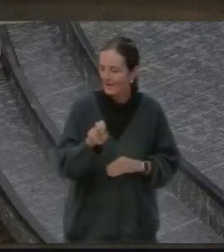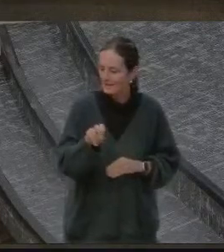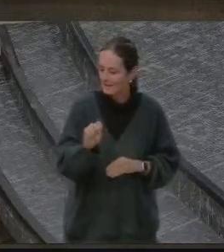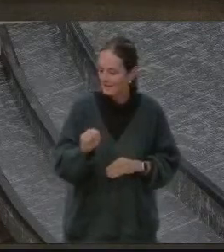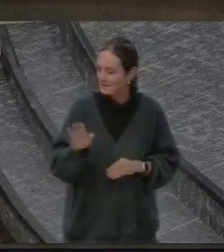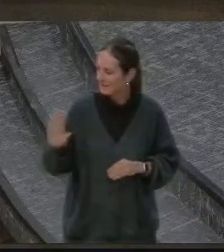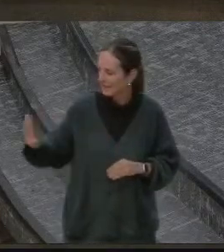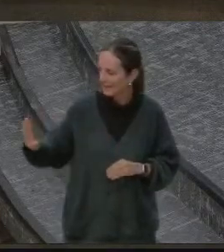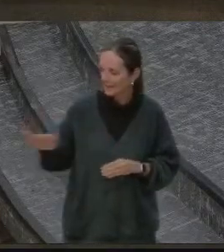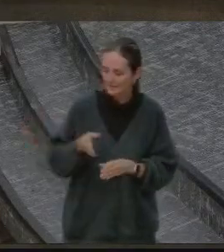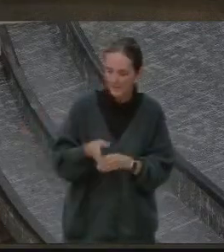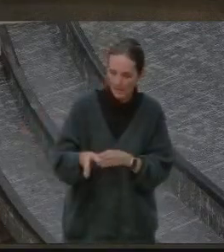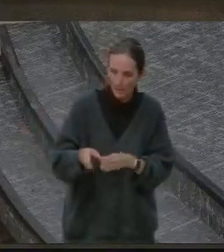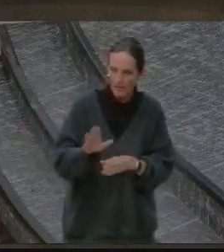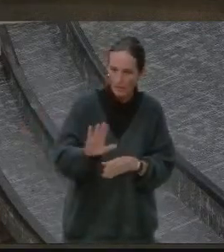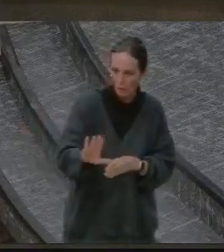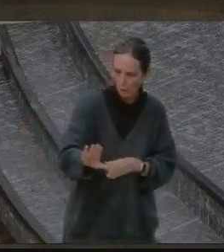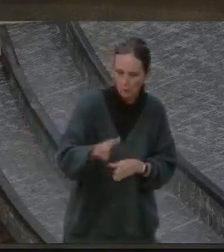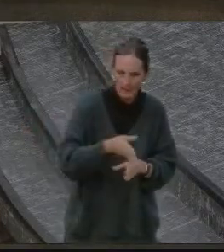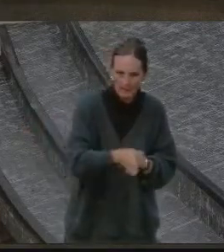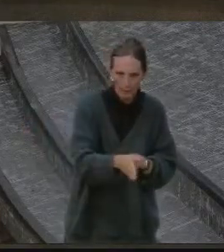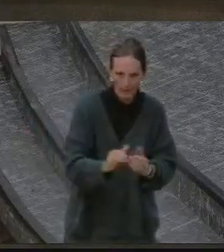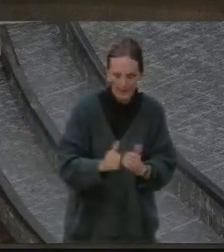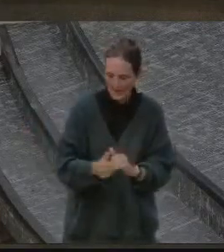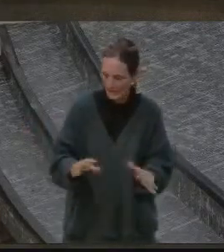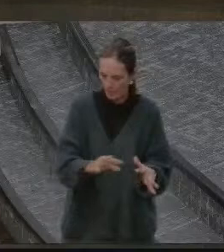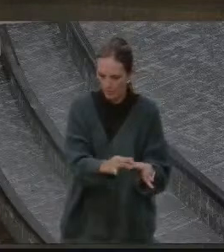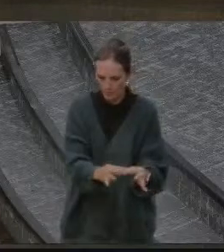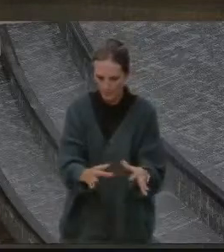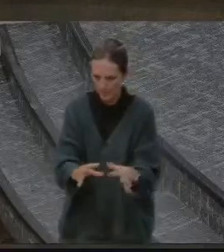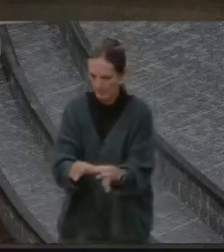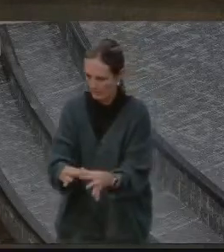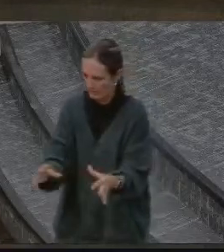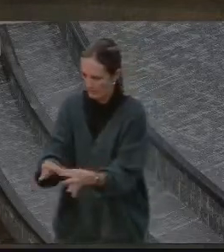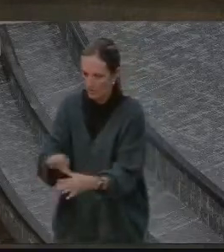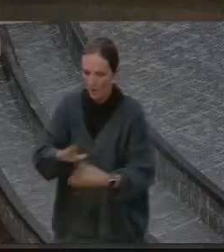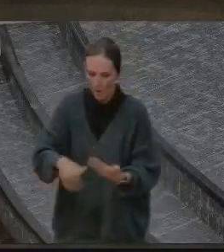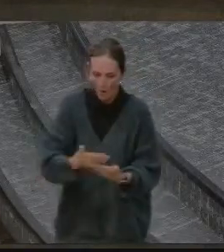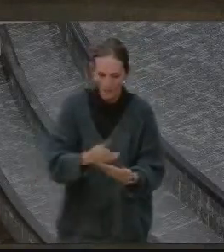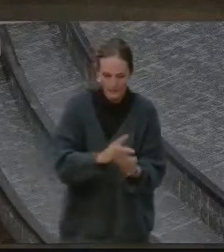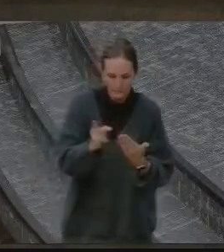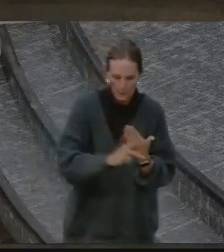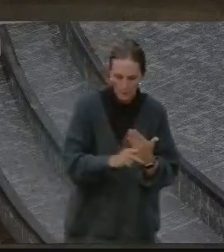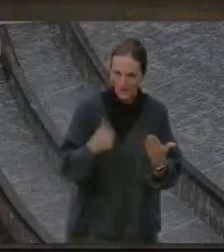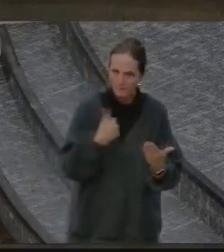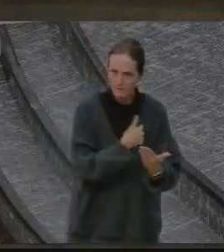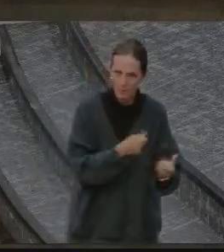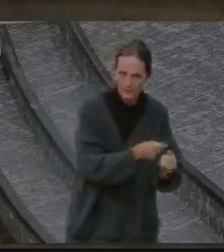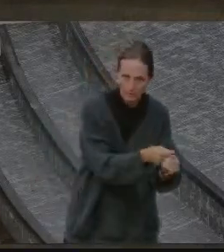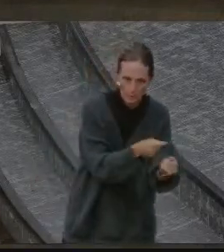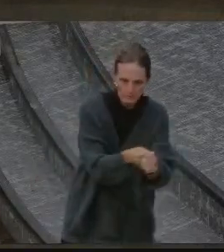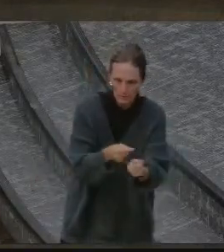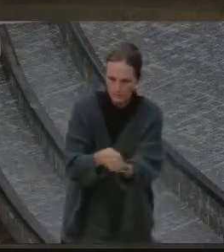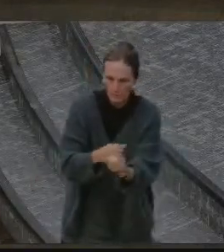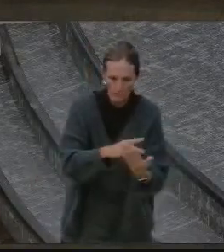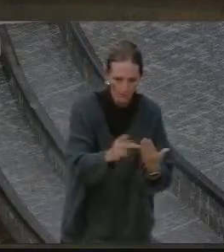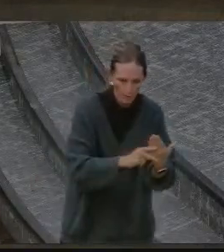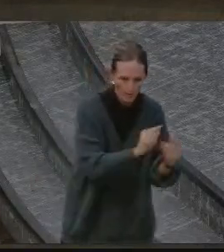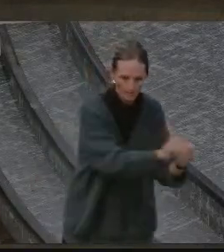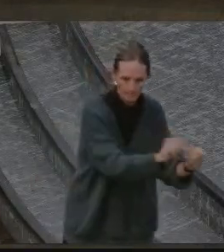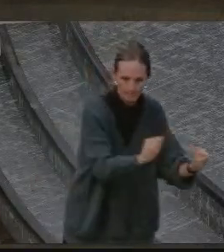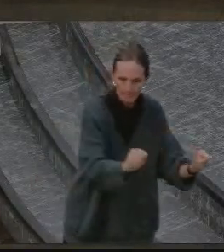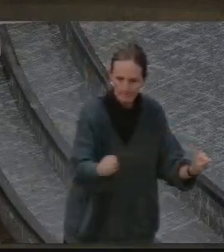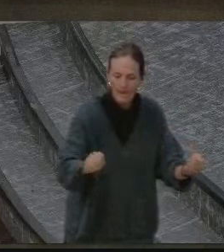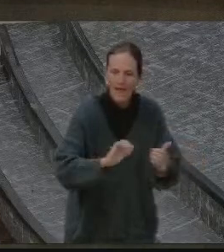Dr. Watley's area, and how all of these programs that we're supporting, how does that all